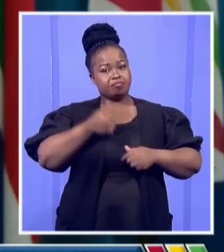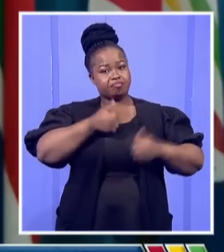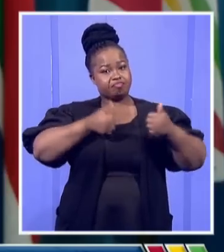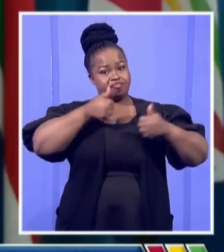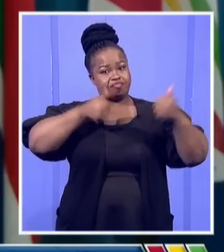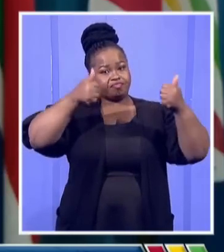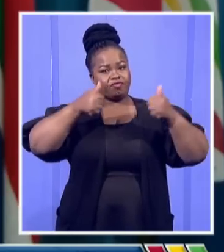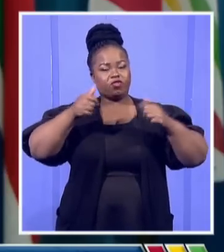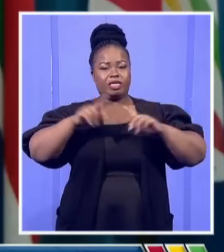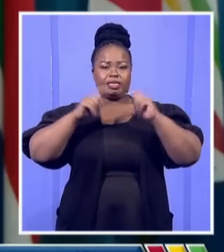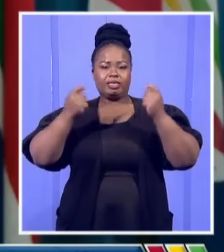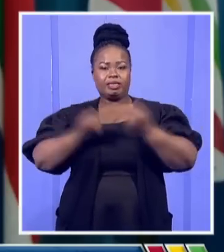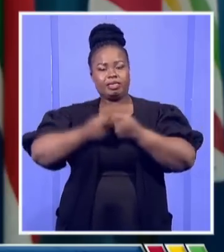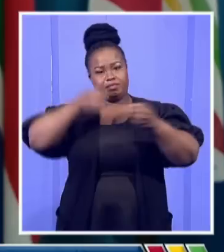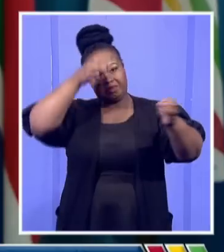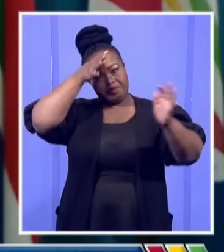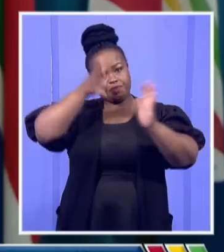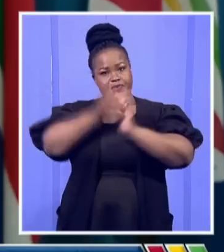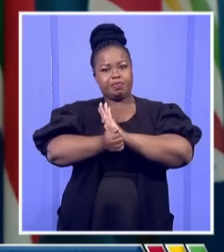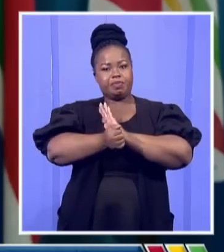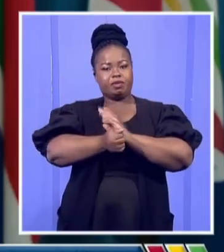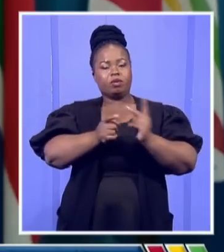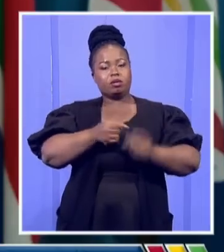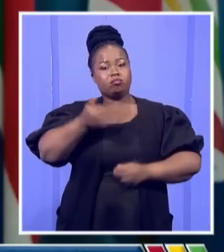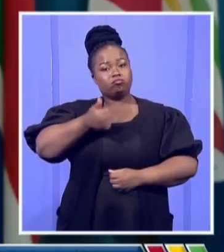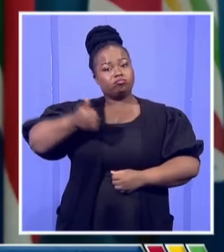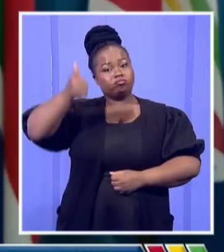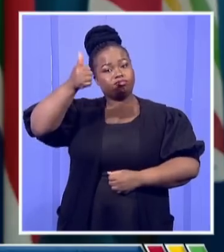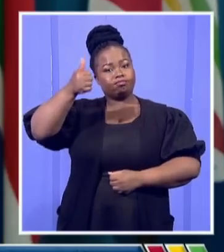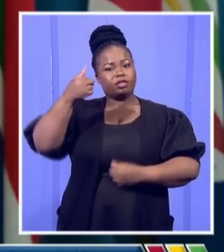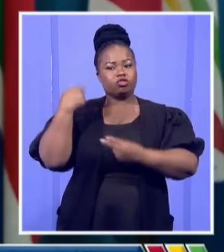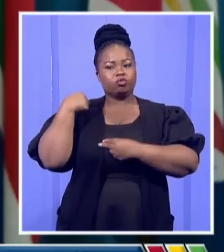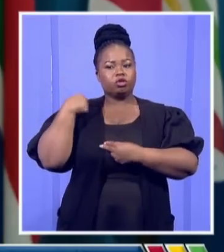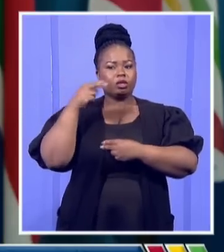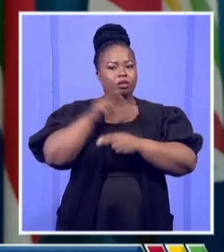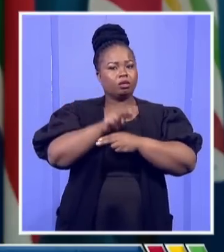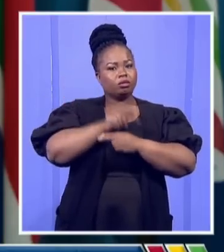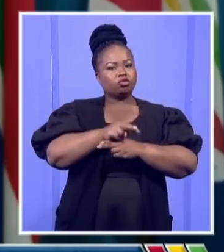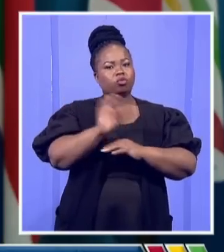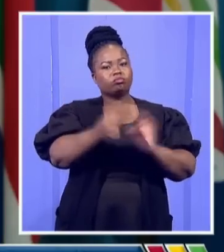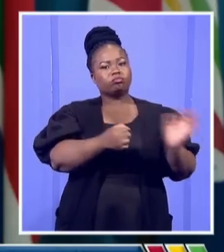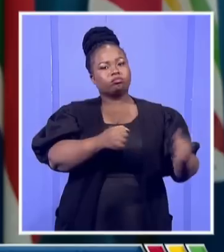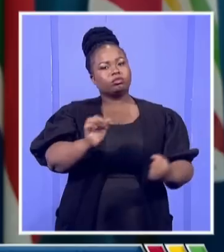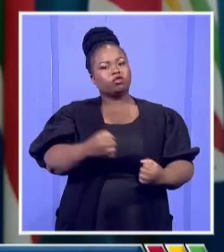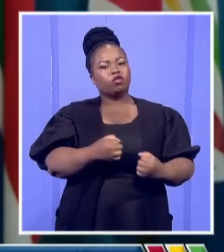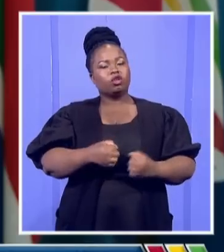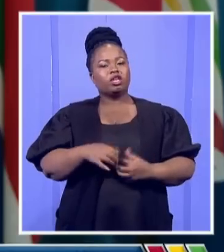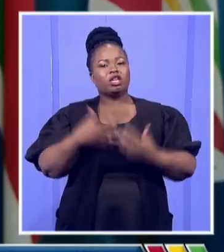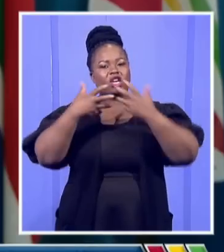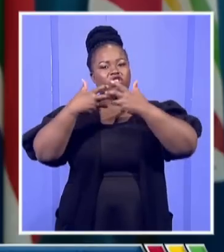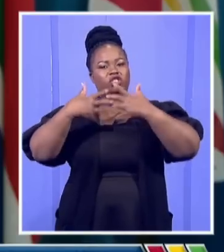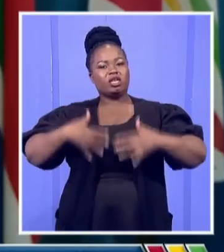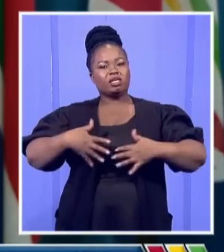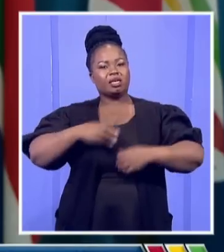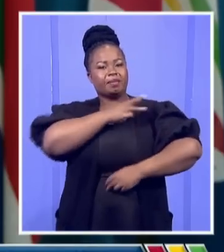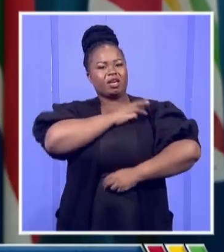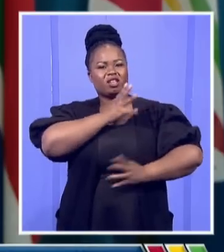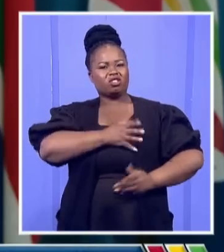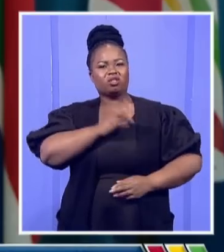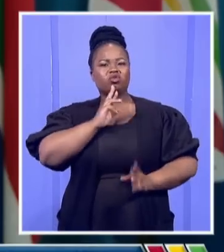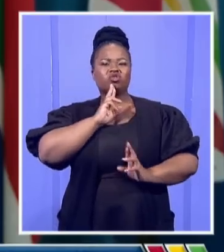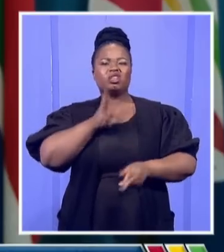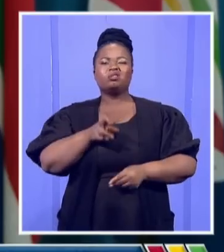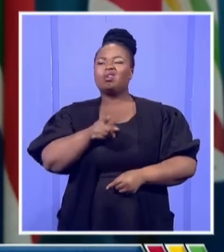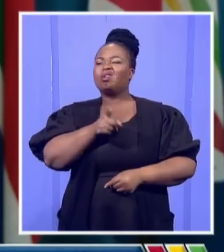of experts, the authority to oversee the hiring of engineers and managers without having to answer to the racial